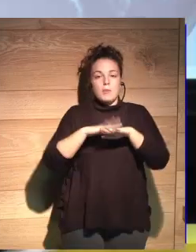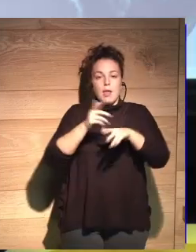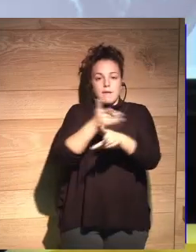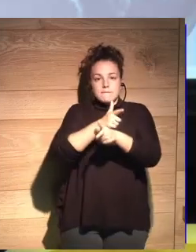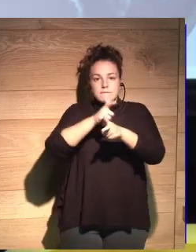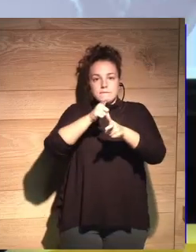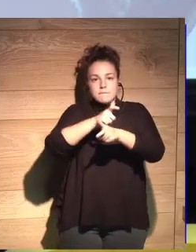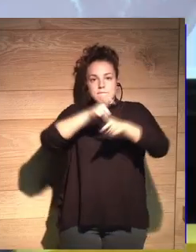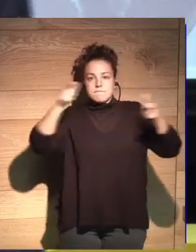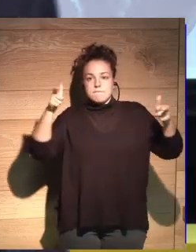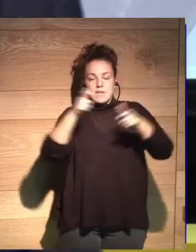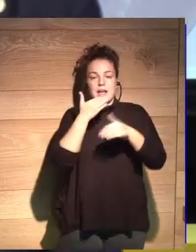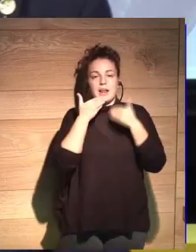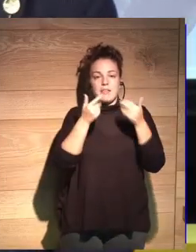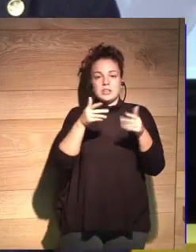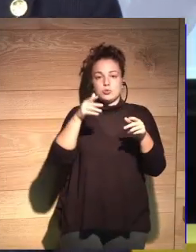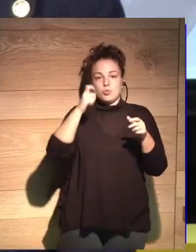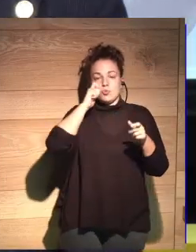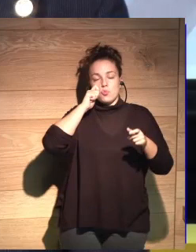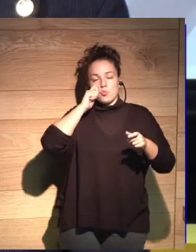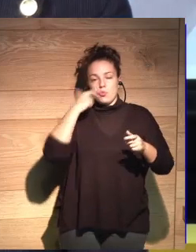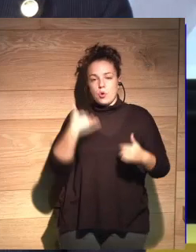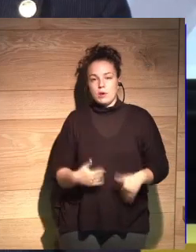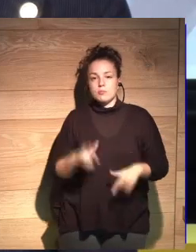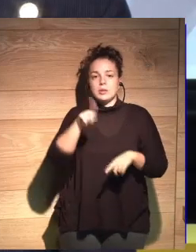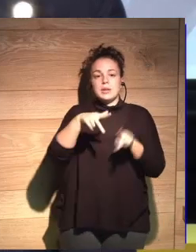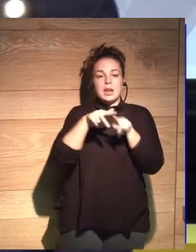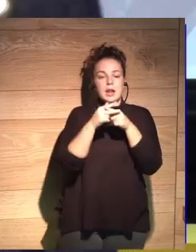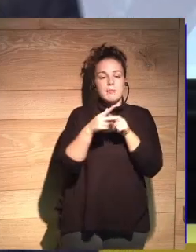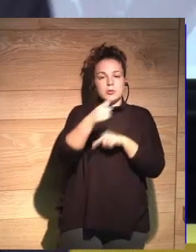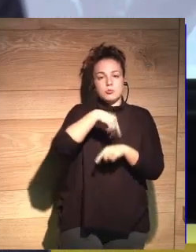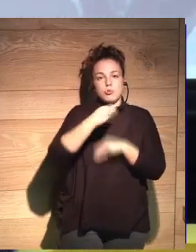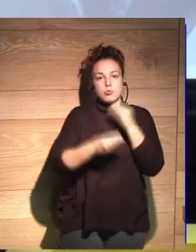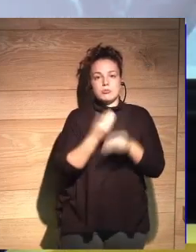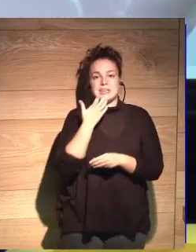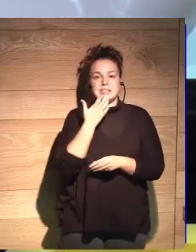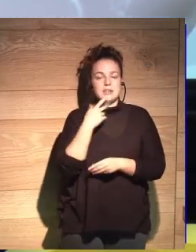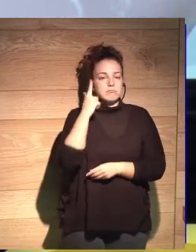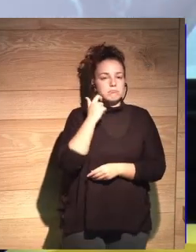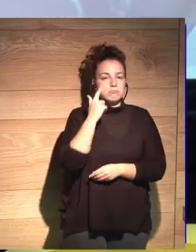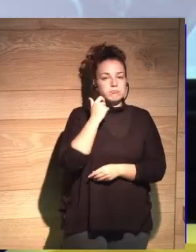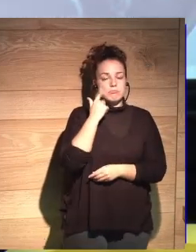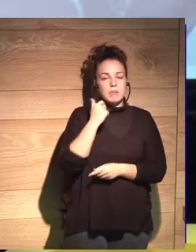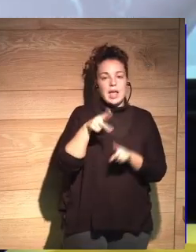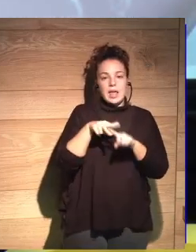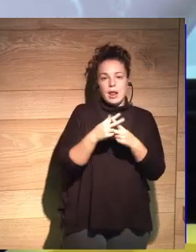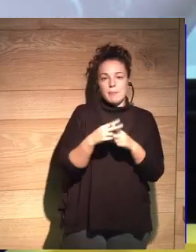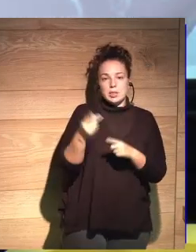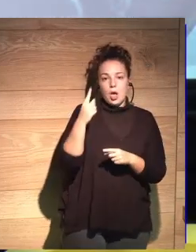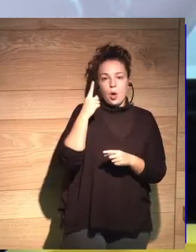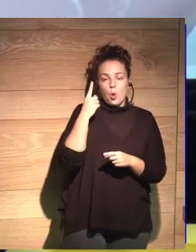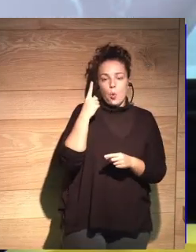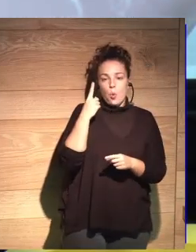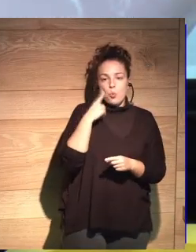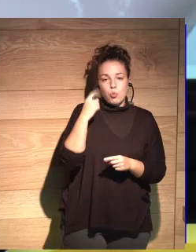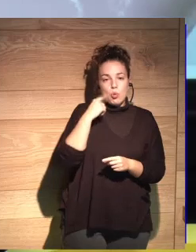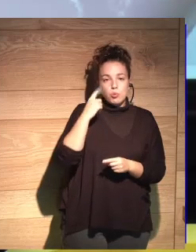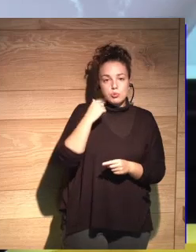to do this. When you're very used to a very good tool, it becomes part of you. And you can actually see this in brain scans. You